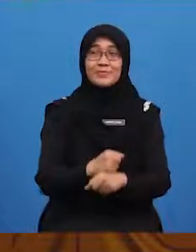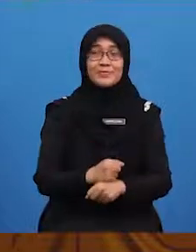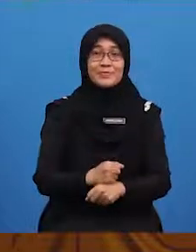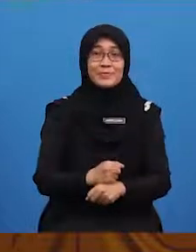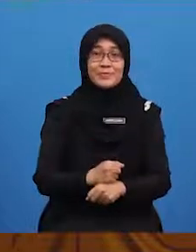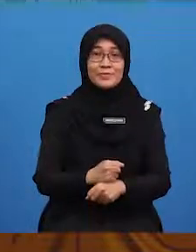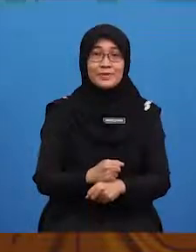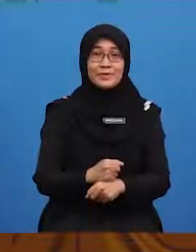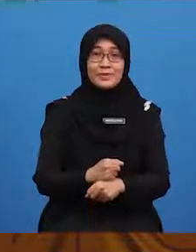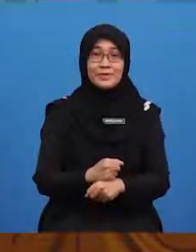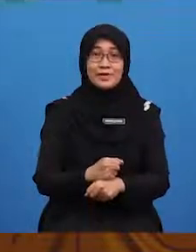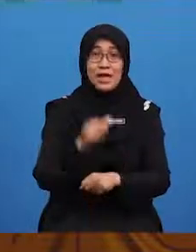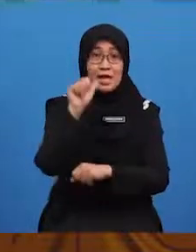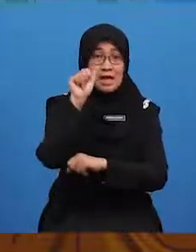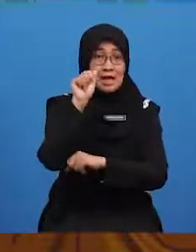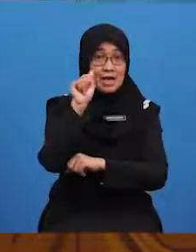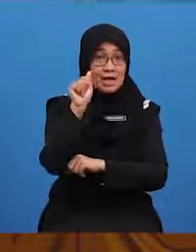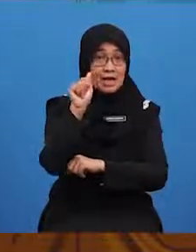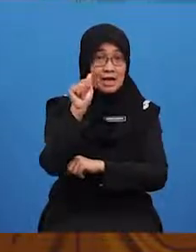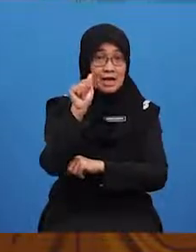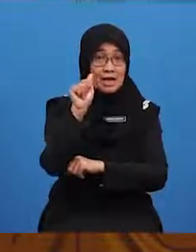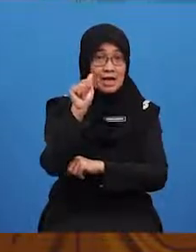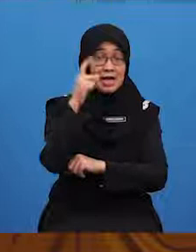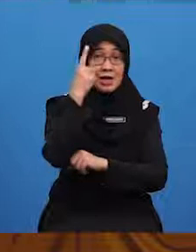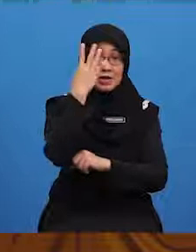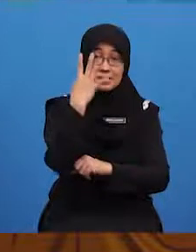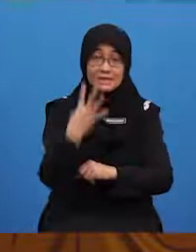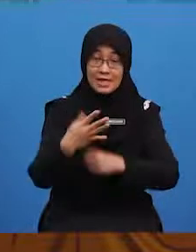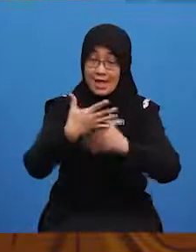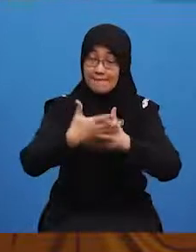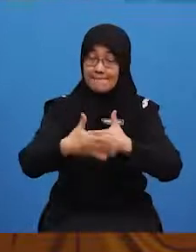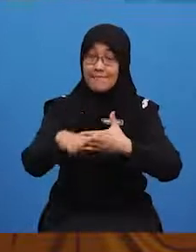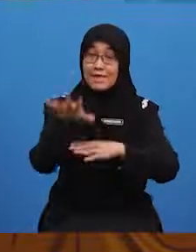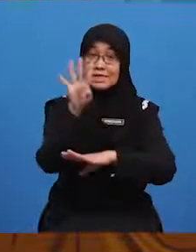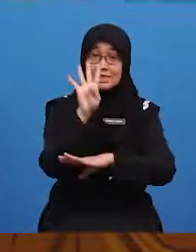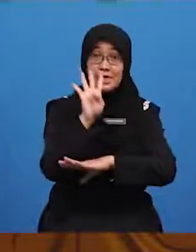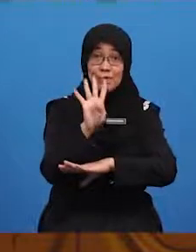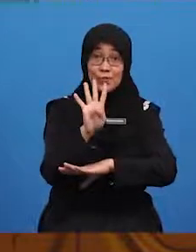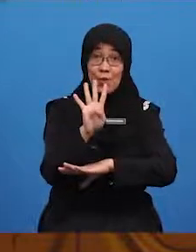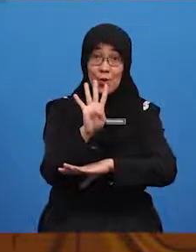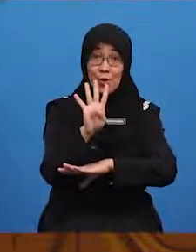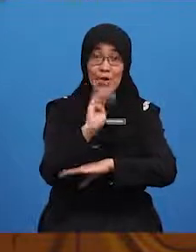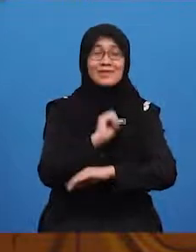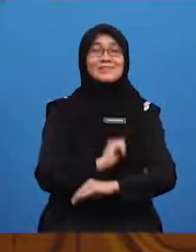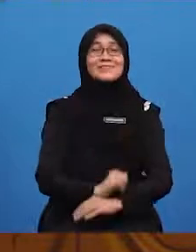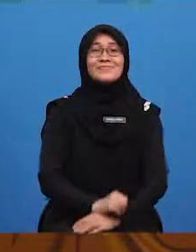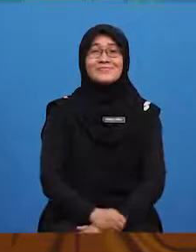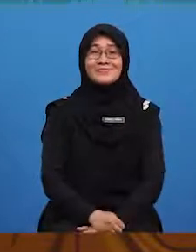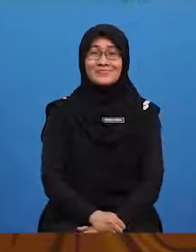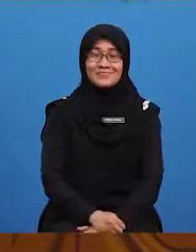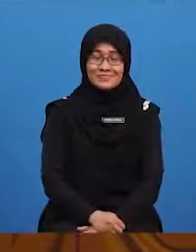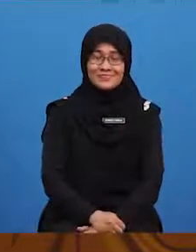It's a little bit tricky here. Is it 4? Wow. Yes, YOLO.